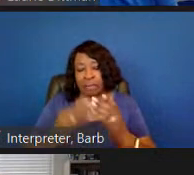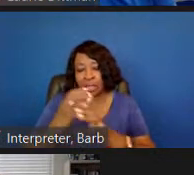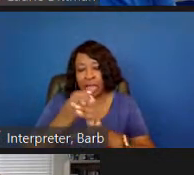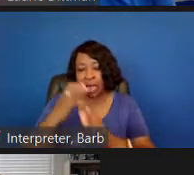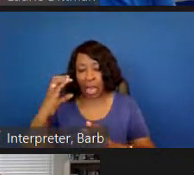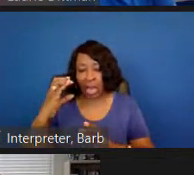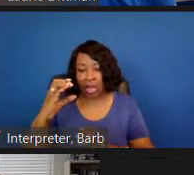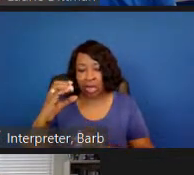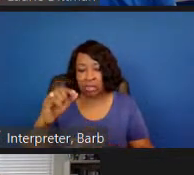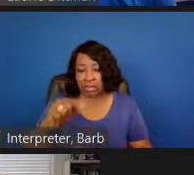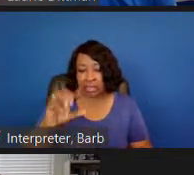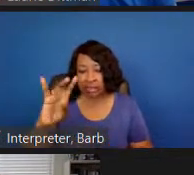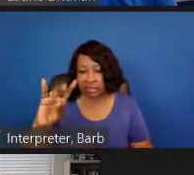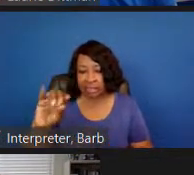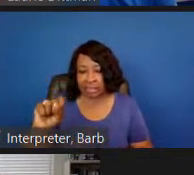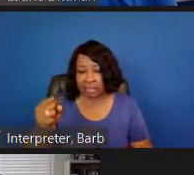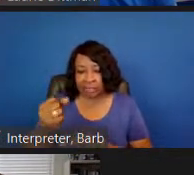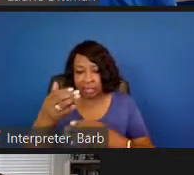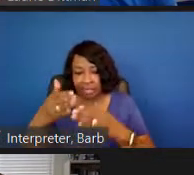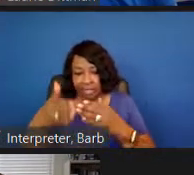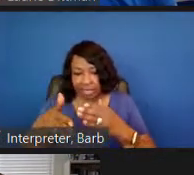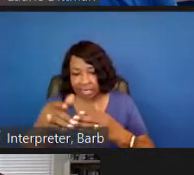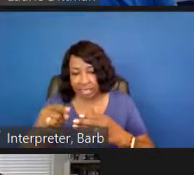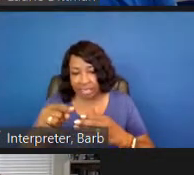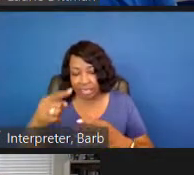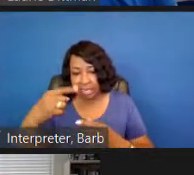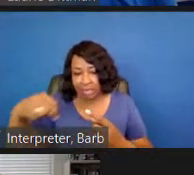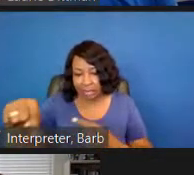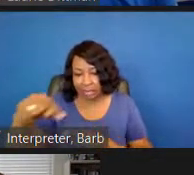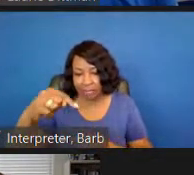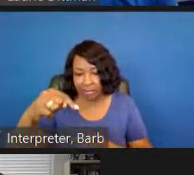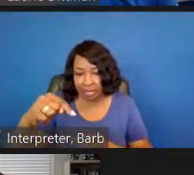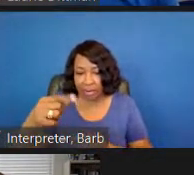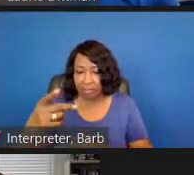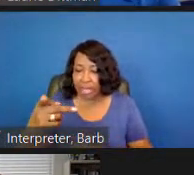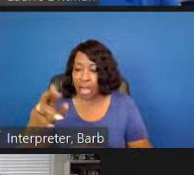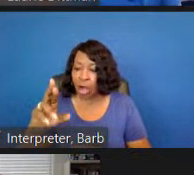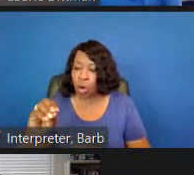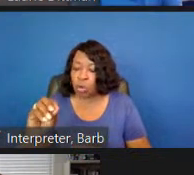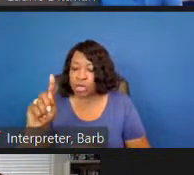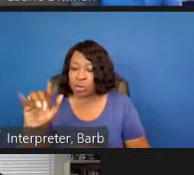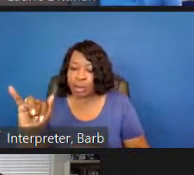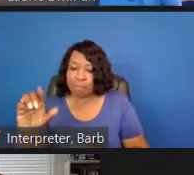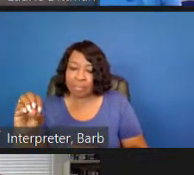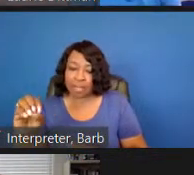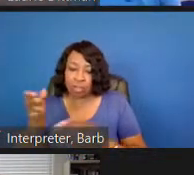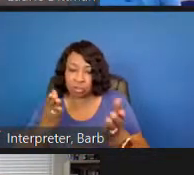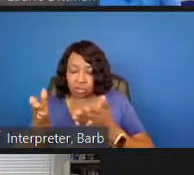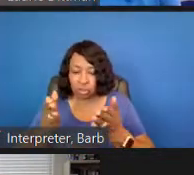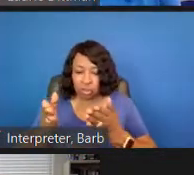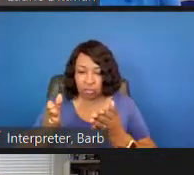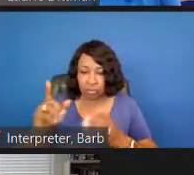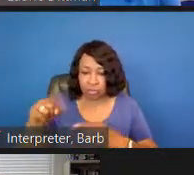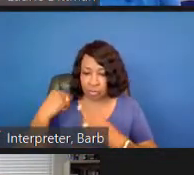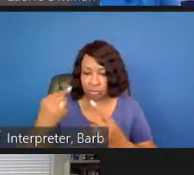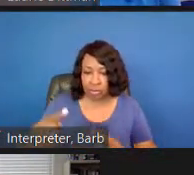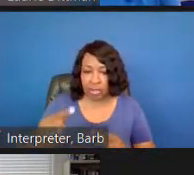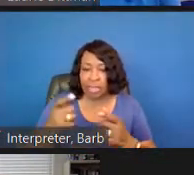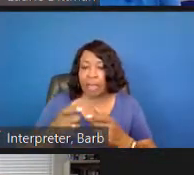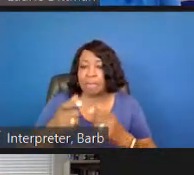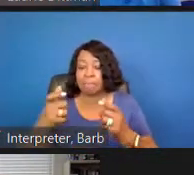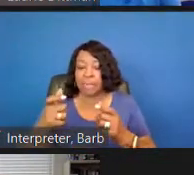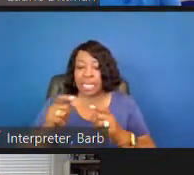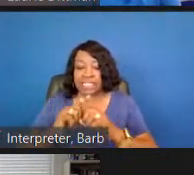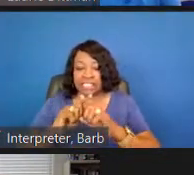7010 that's been in prototype service for a while. Big difference, on the exterior